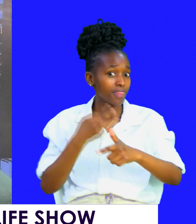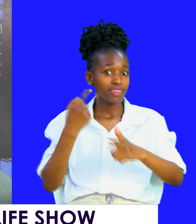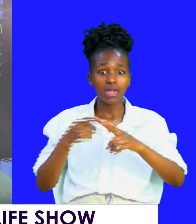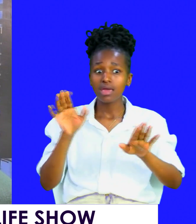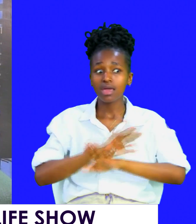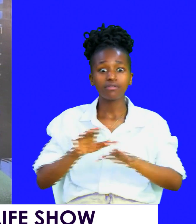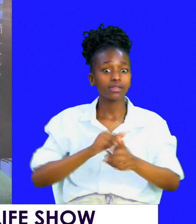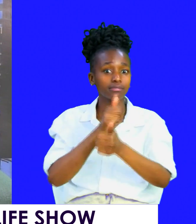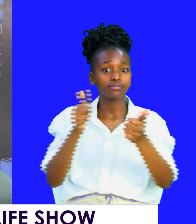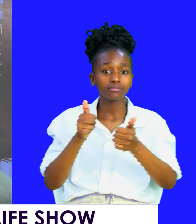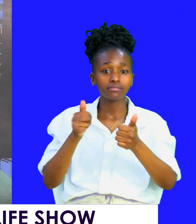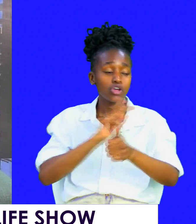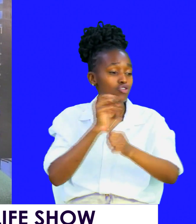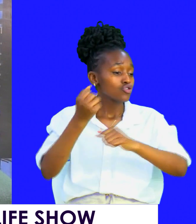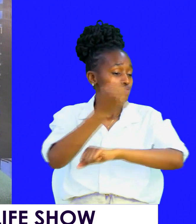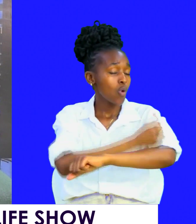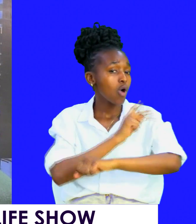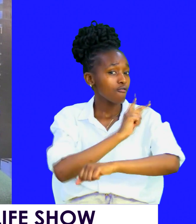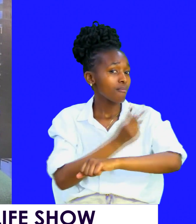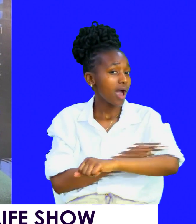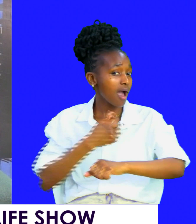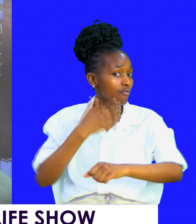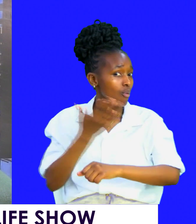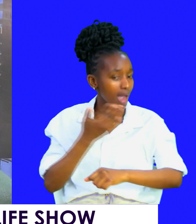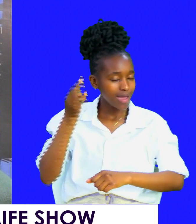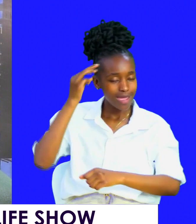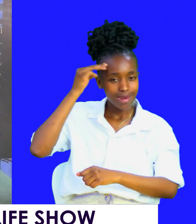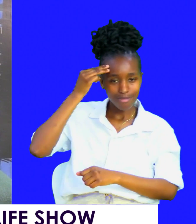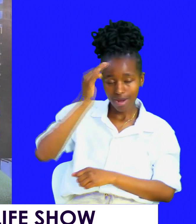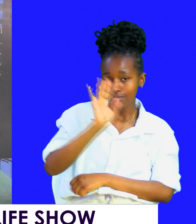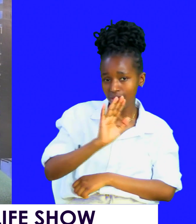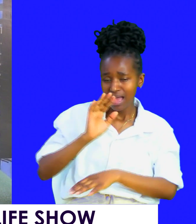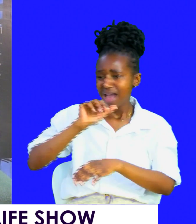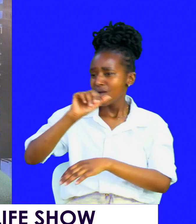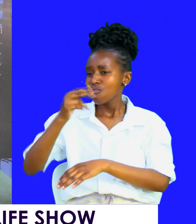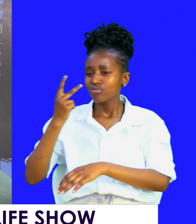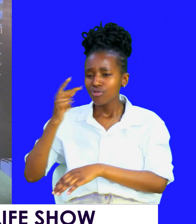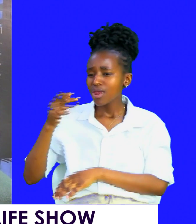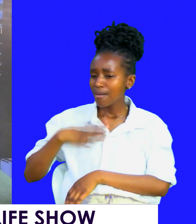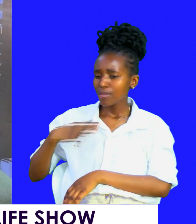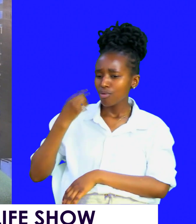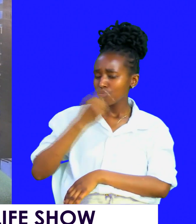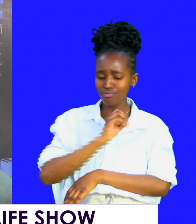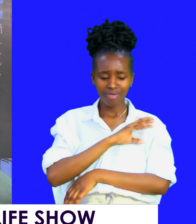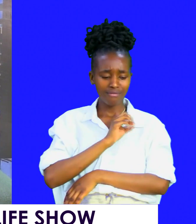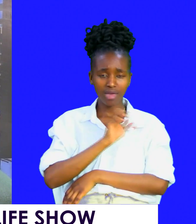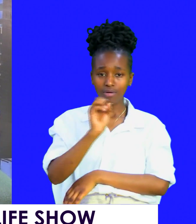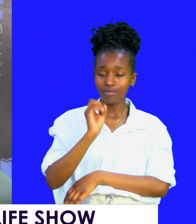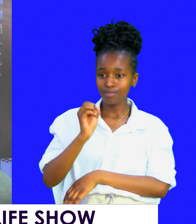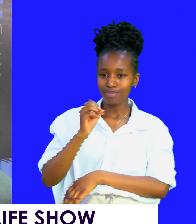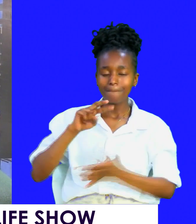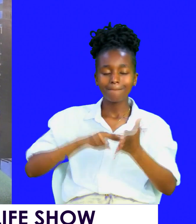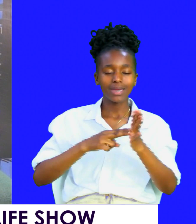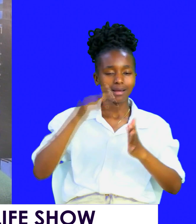brain. People that do not walk in fear are people that are strong in their mind. By the